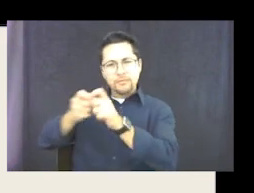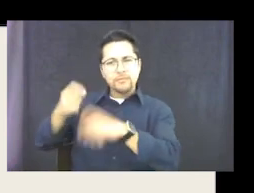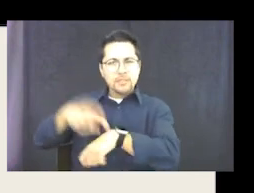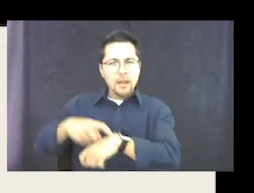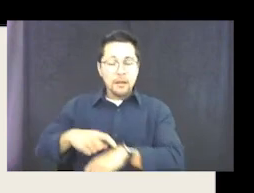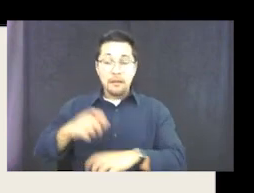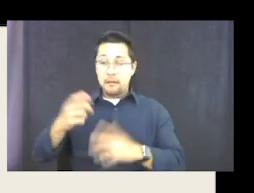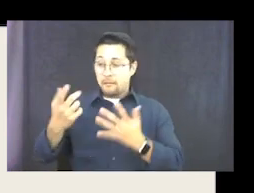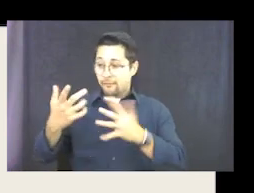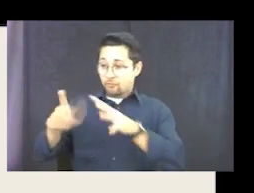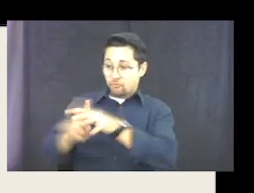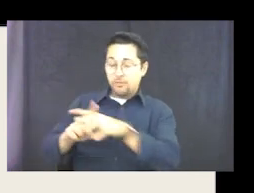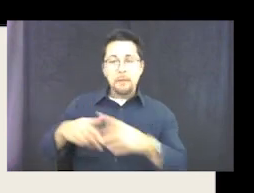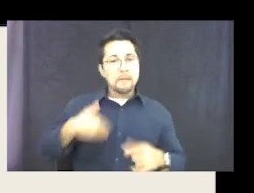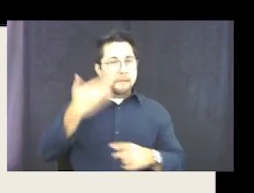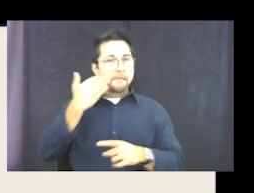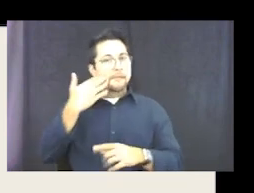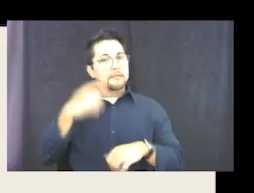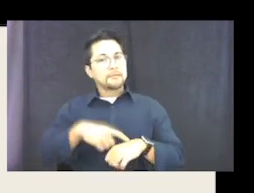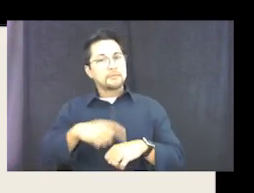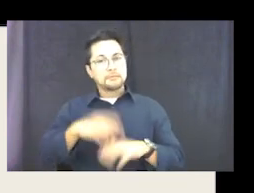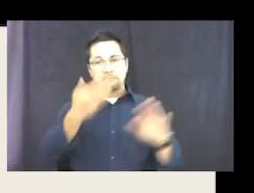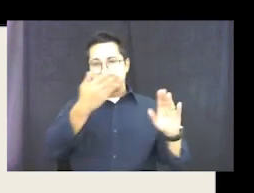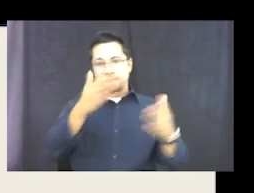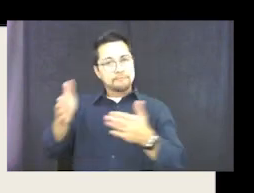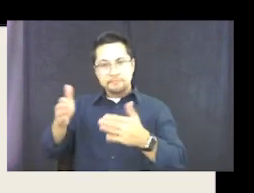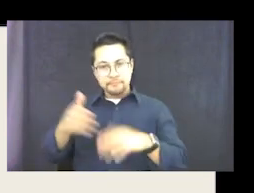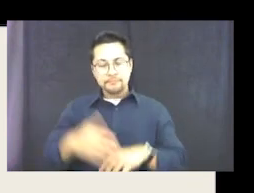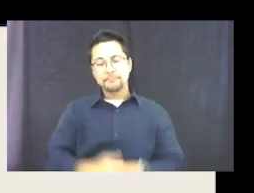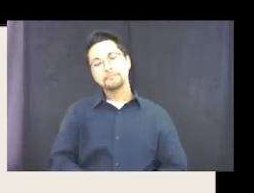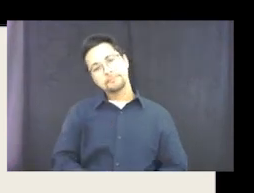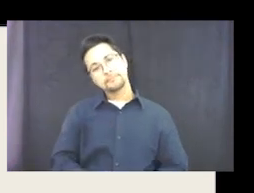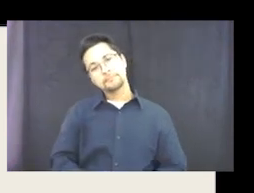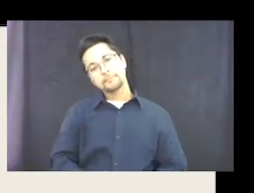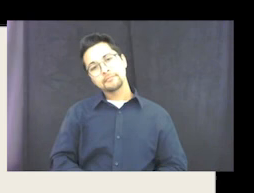the reminder pops up, I know that it's time to move my attention to another task.